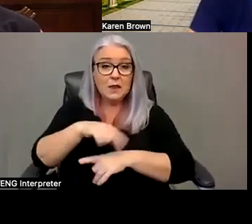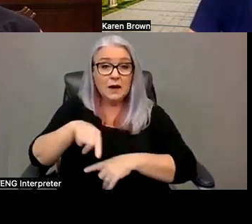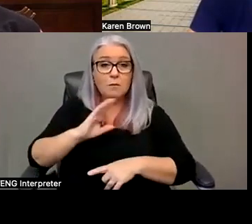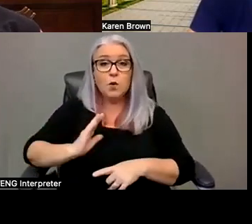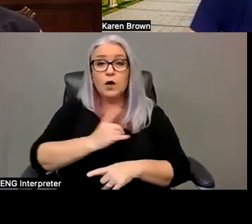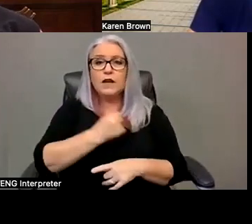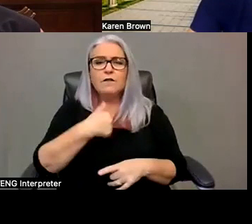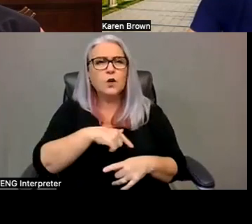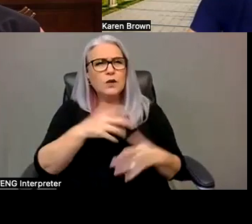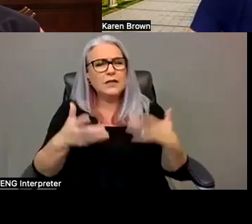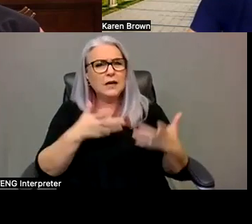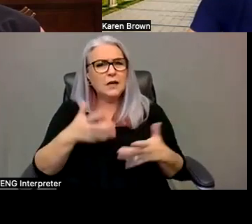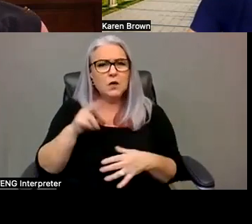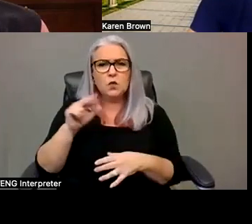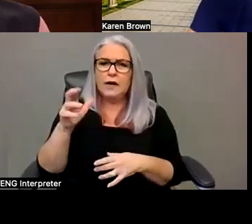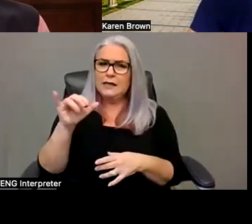racist situation.